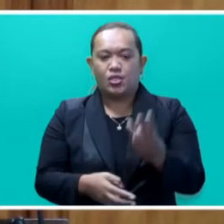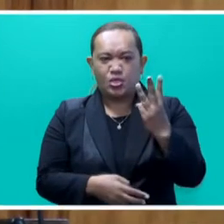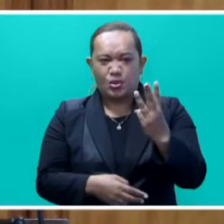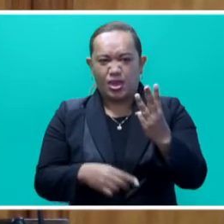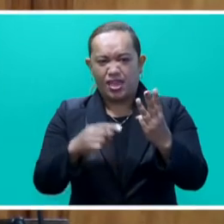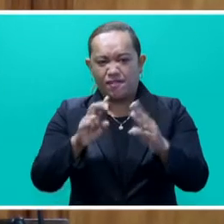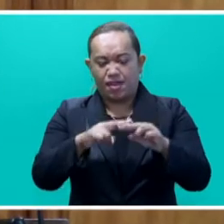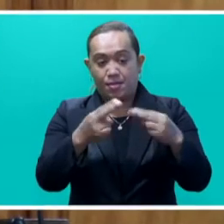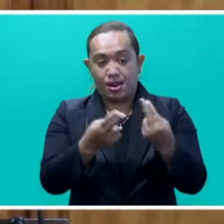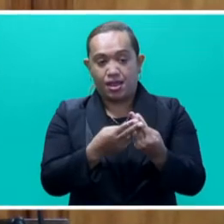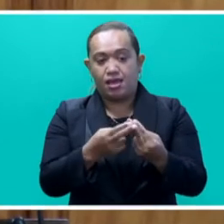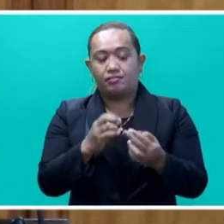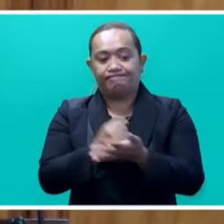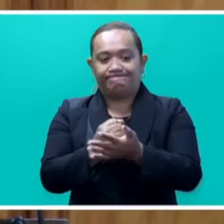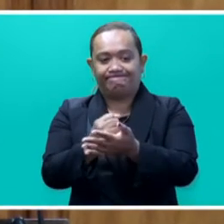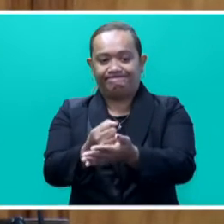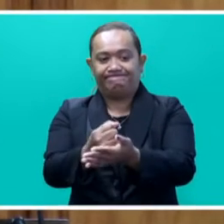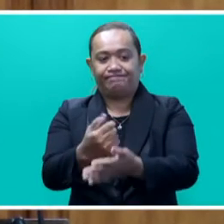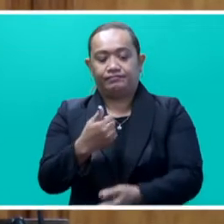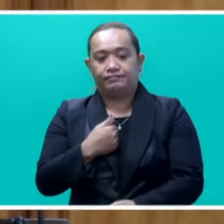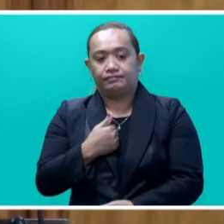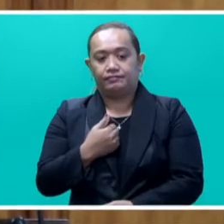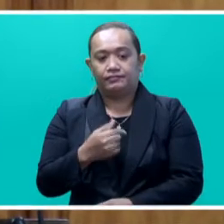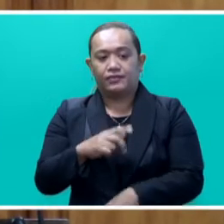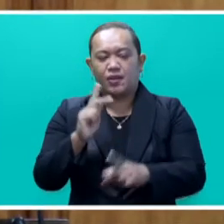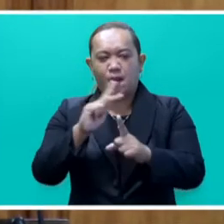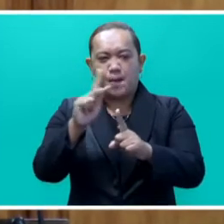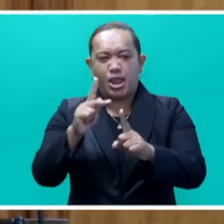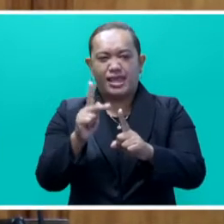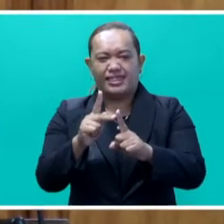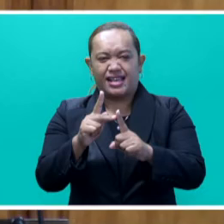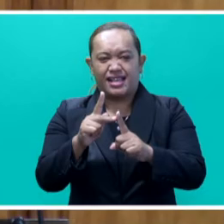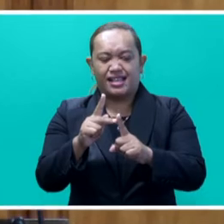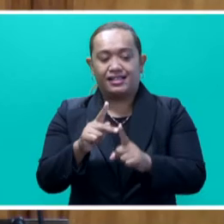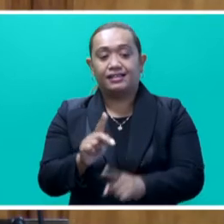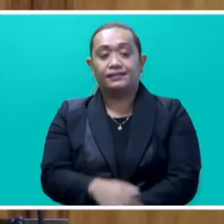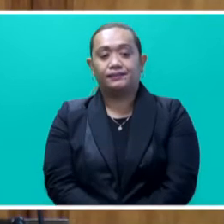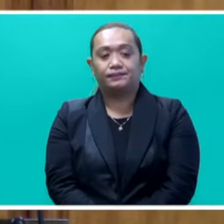my professional and political aspirations have been based upon.